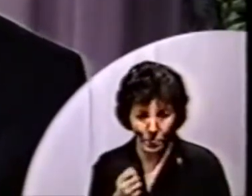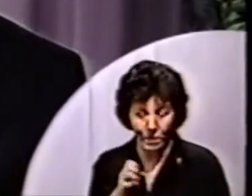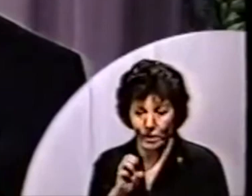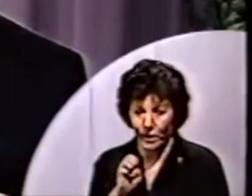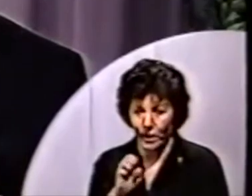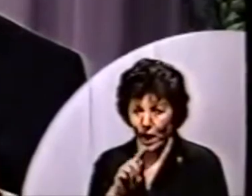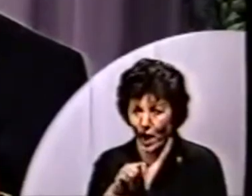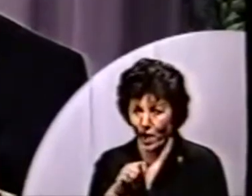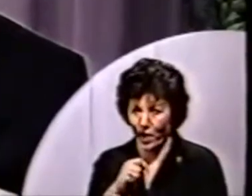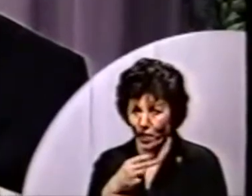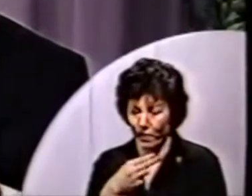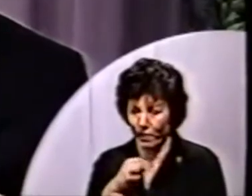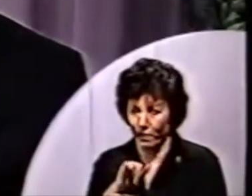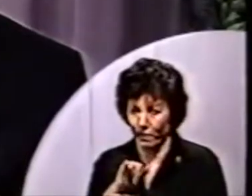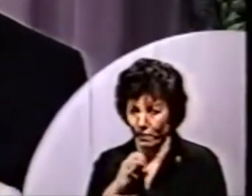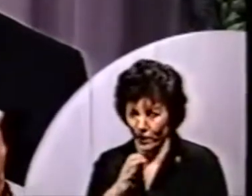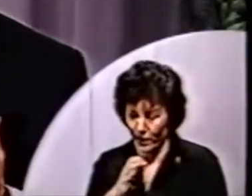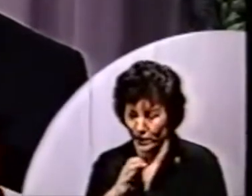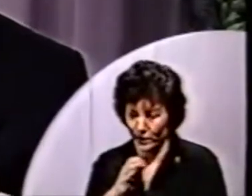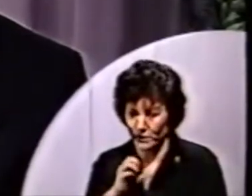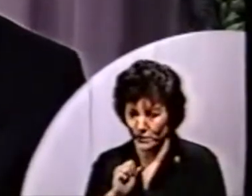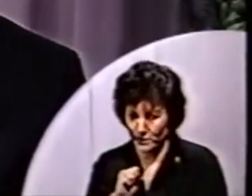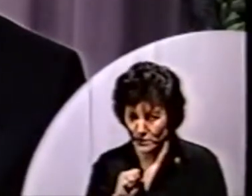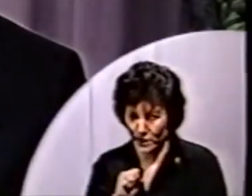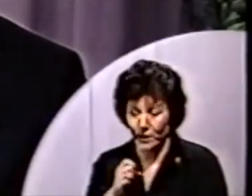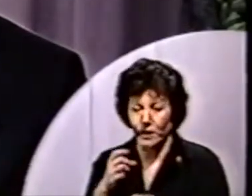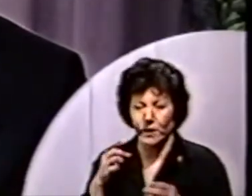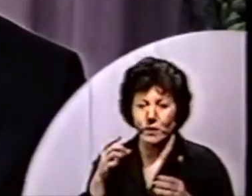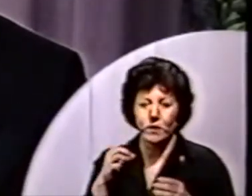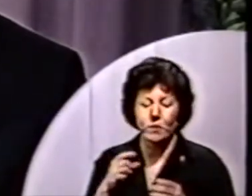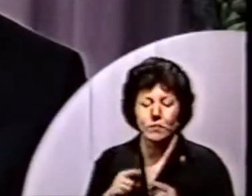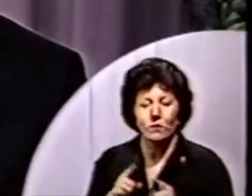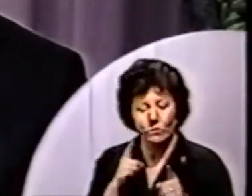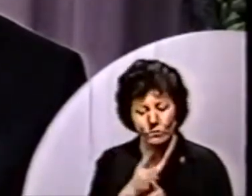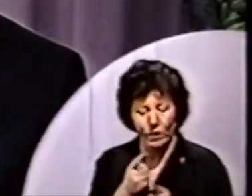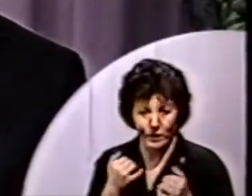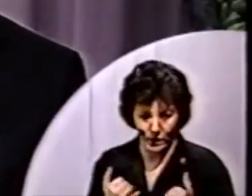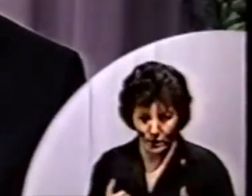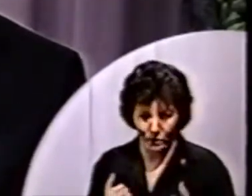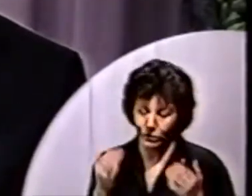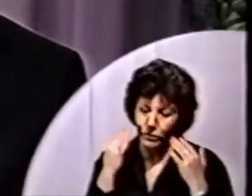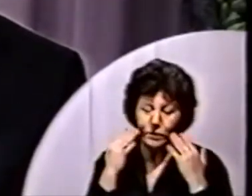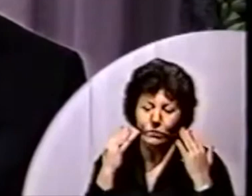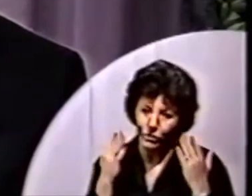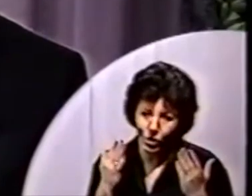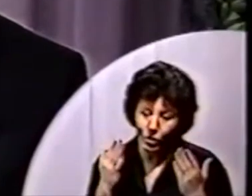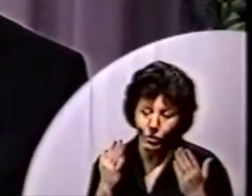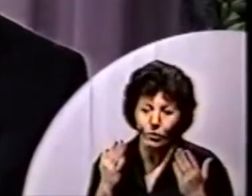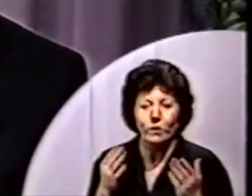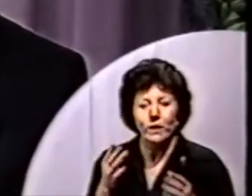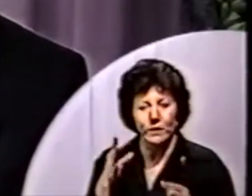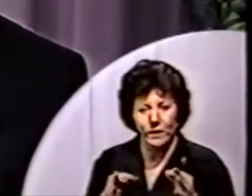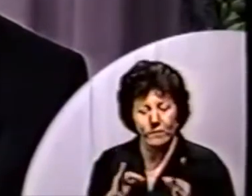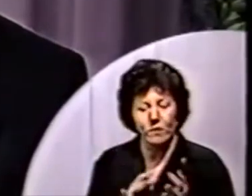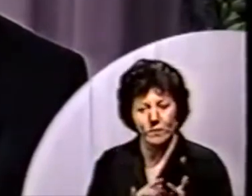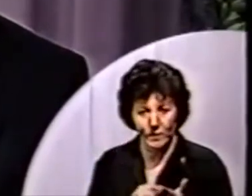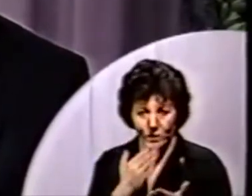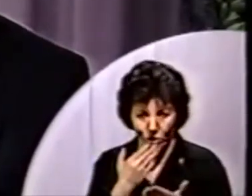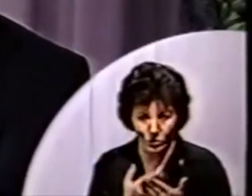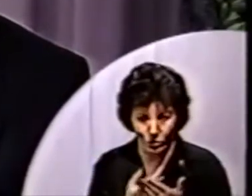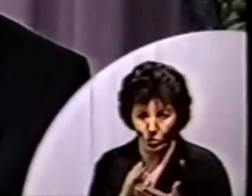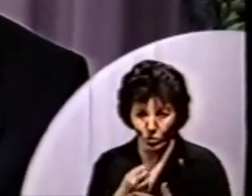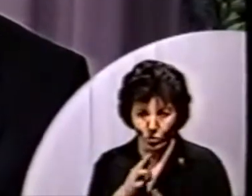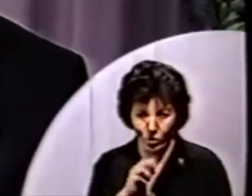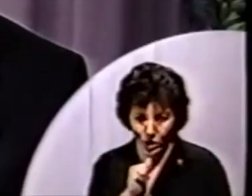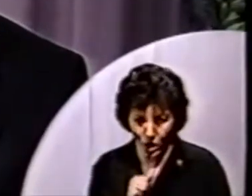efficacy, if the vaccine is actually effective. We don't know if the vaccine vaccines are effective at this point. And